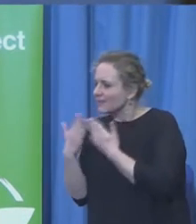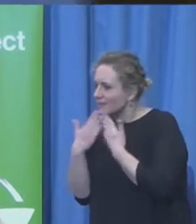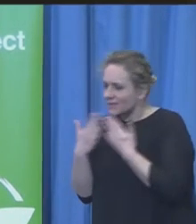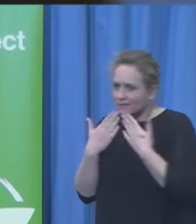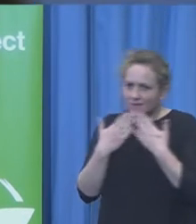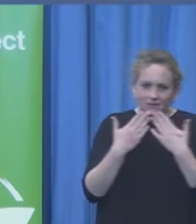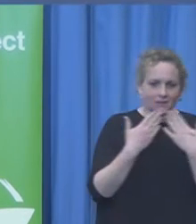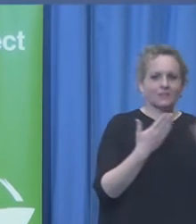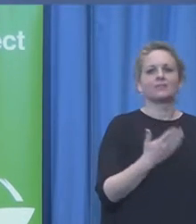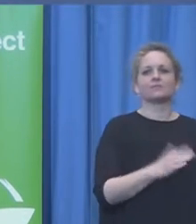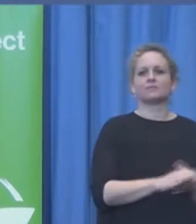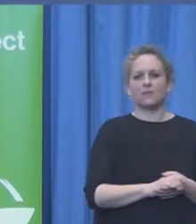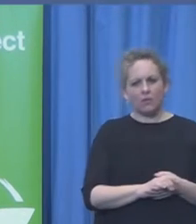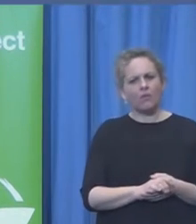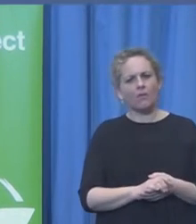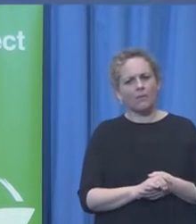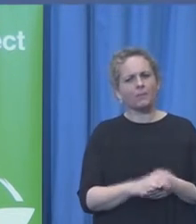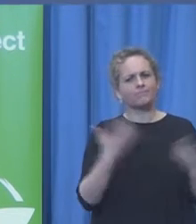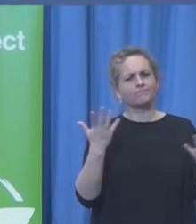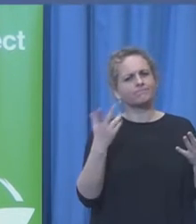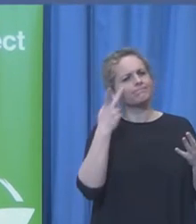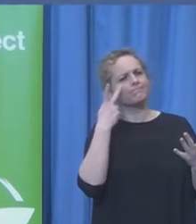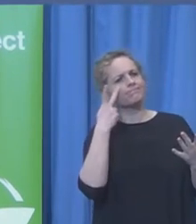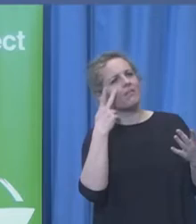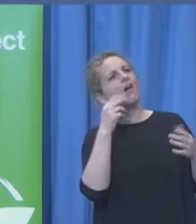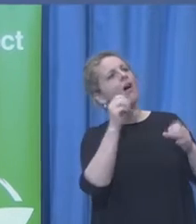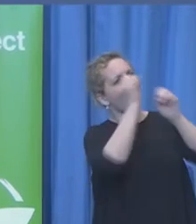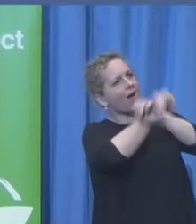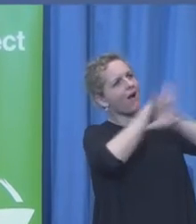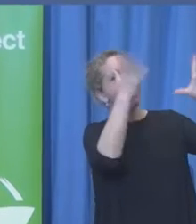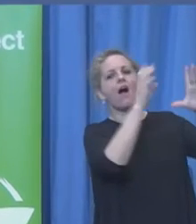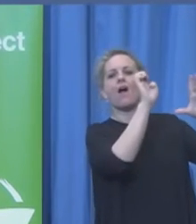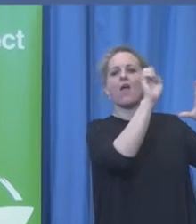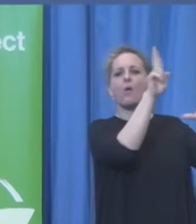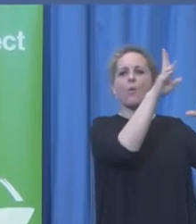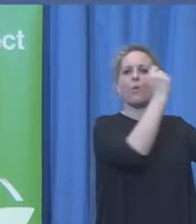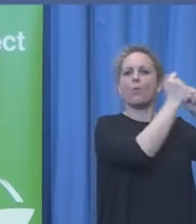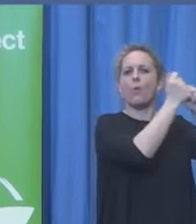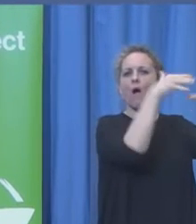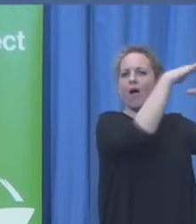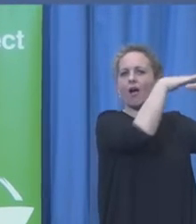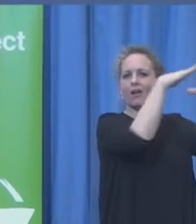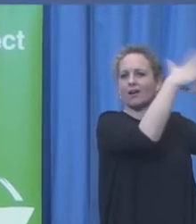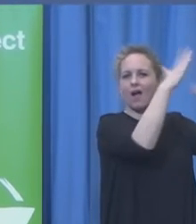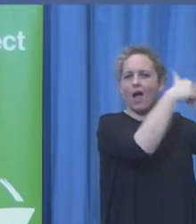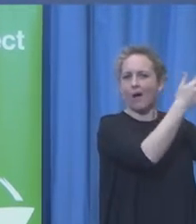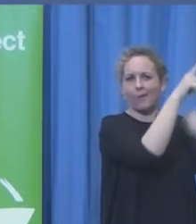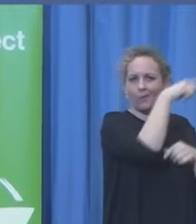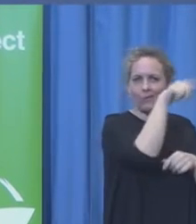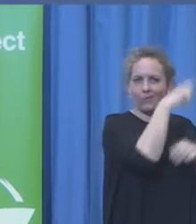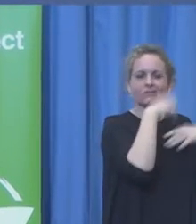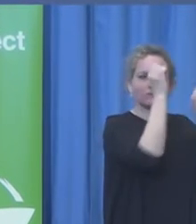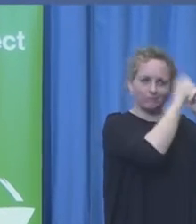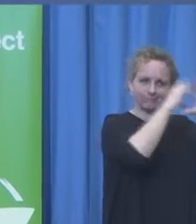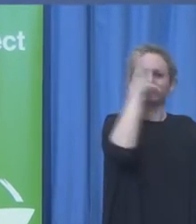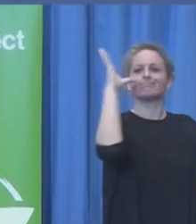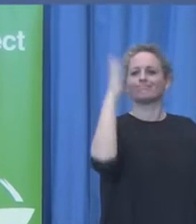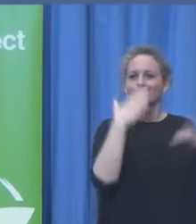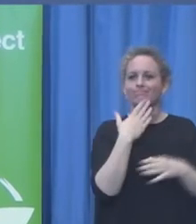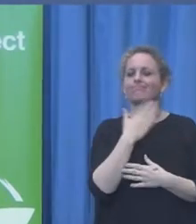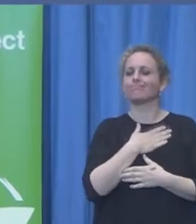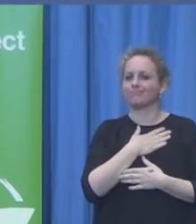my question to the national level. So Mr. Conway first. How do you